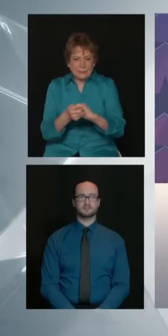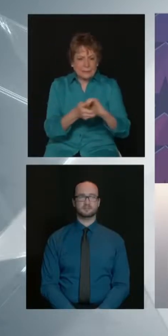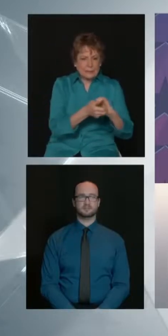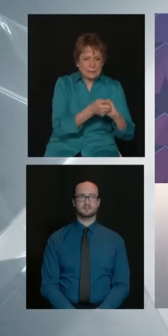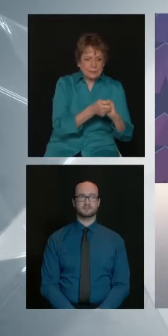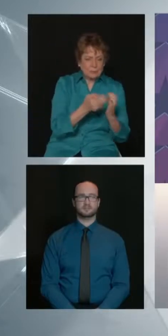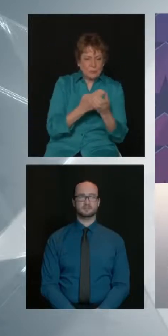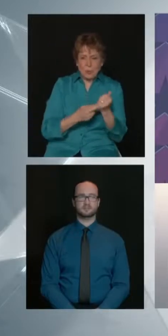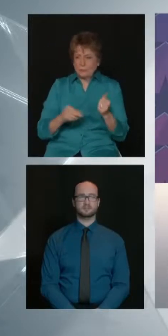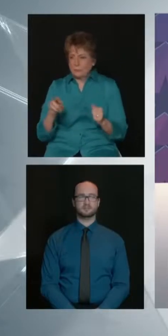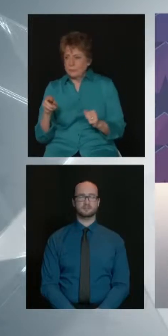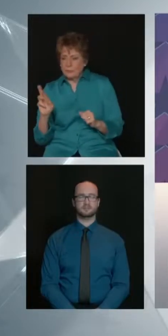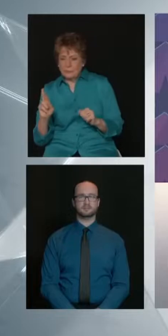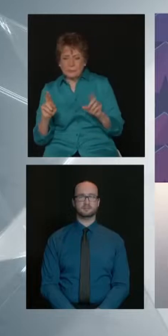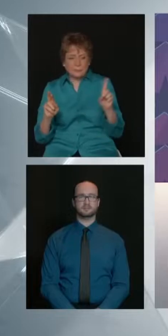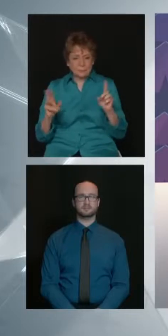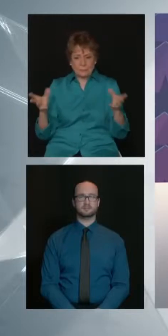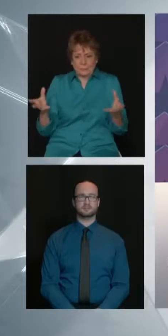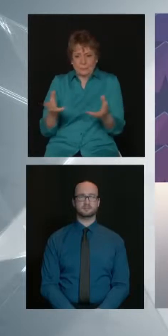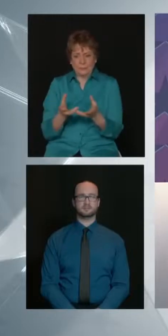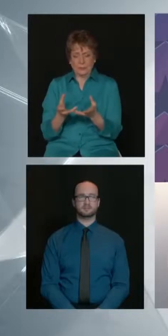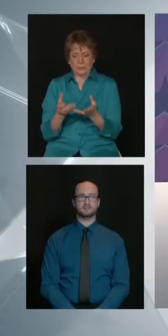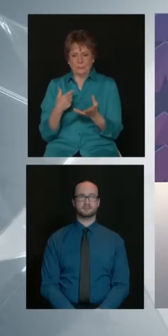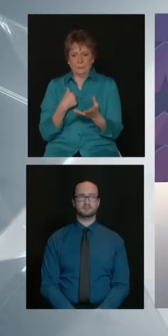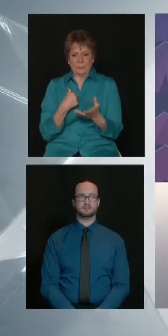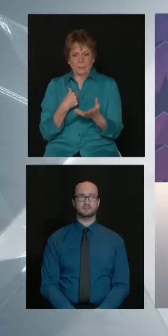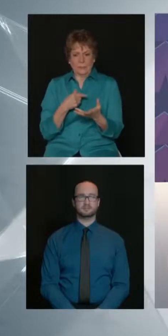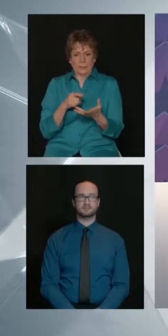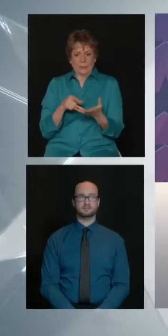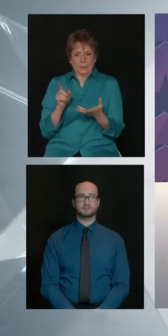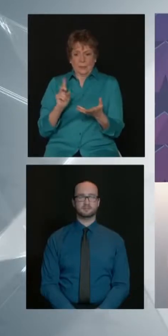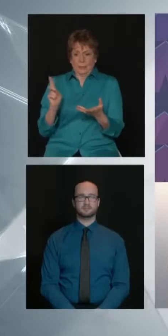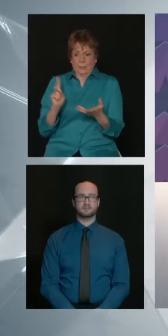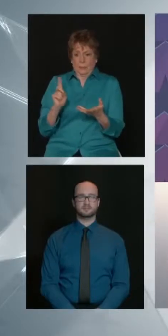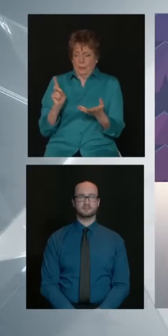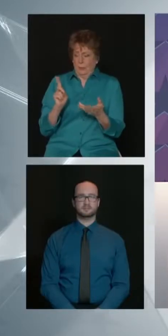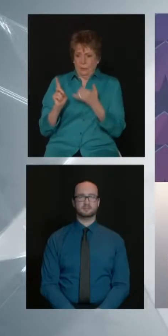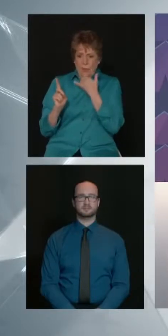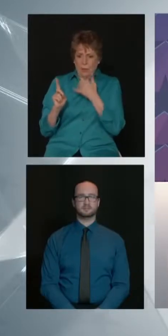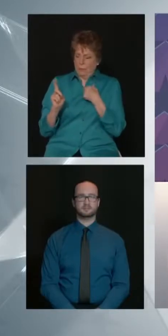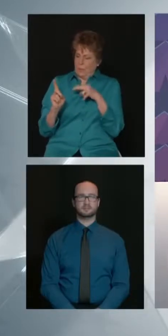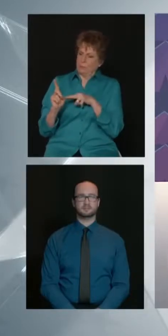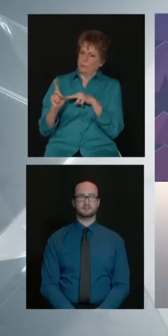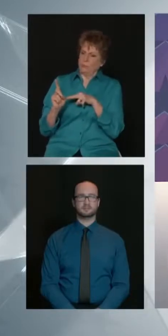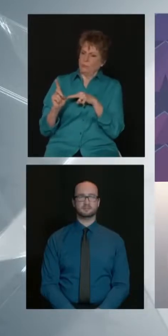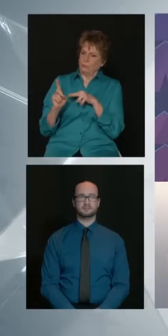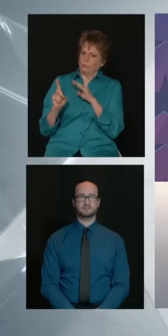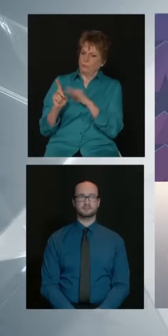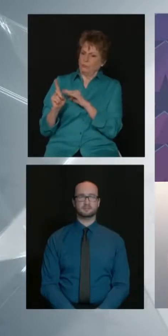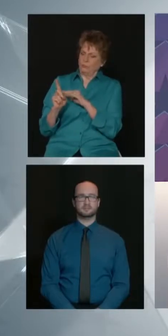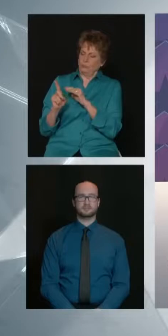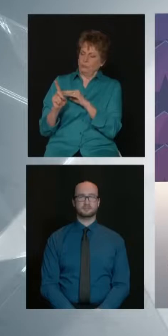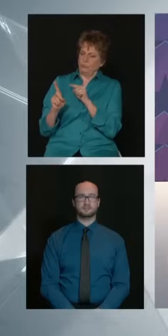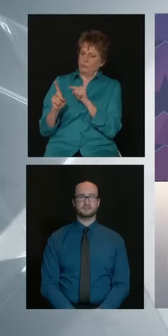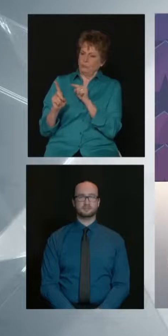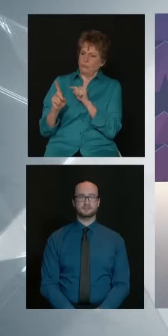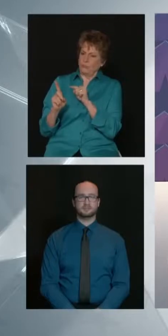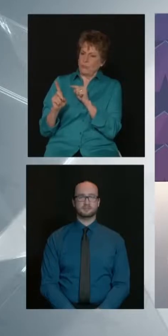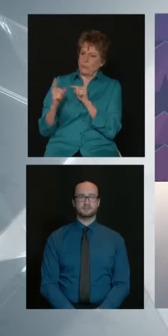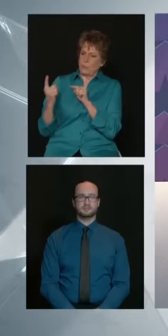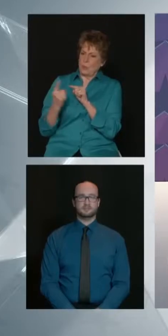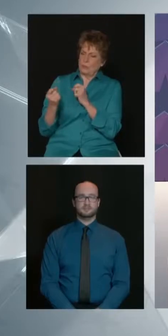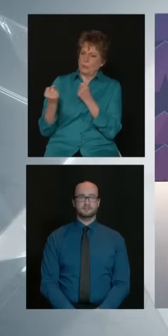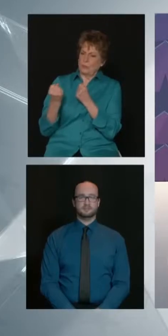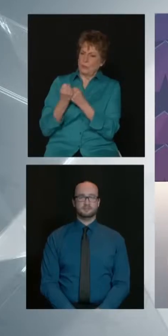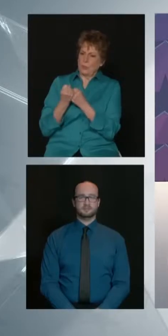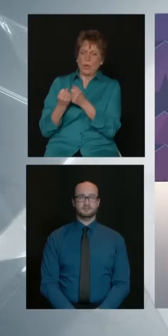out on it because I'm always going to stick up for Arizona. Blake Masters, my opponent, on the other hand, has some beliefs that